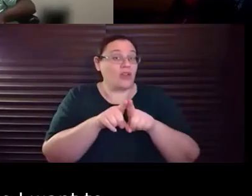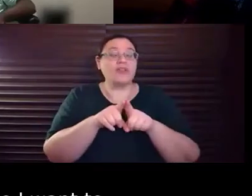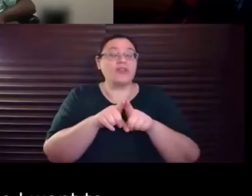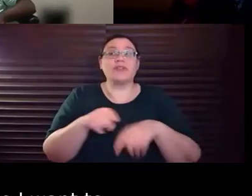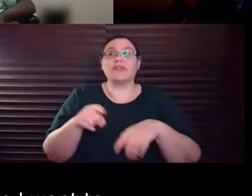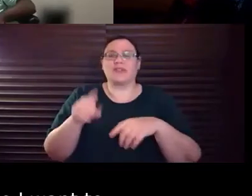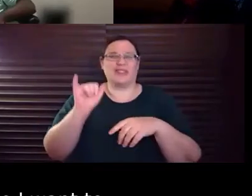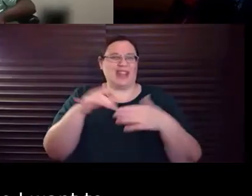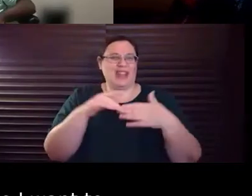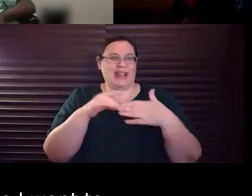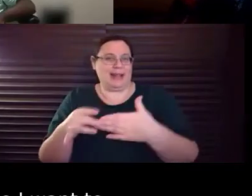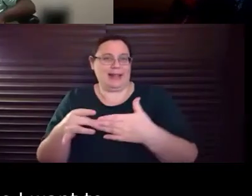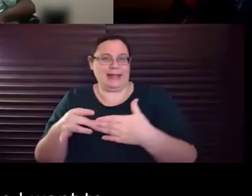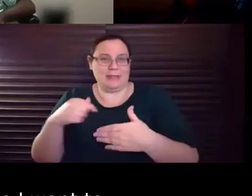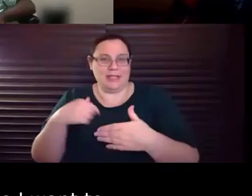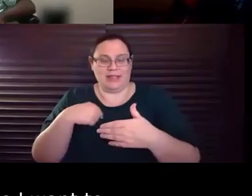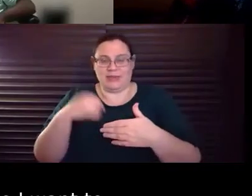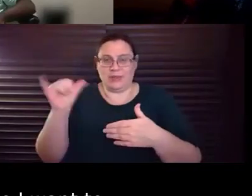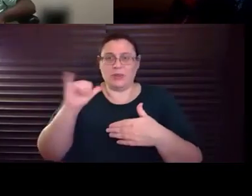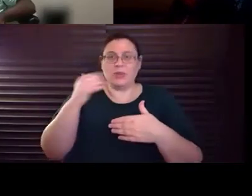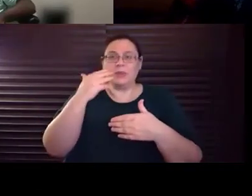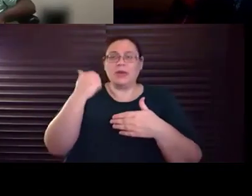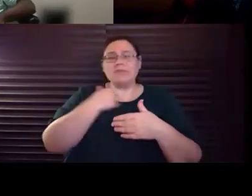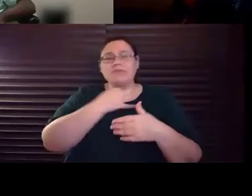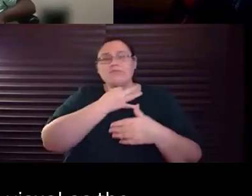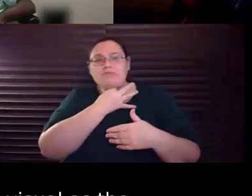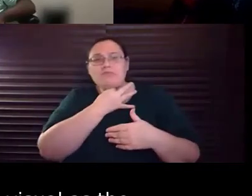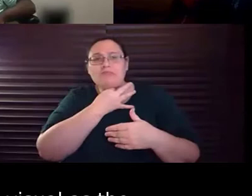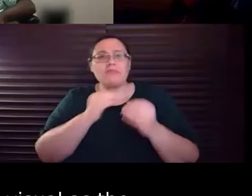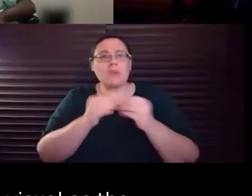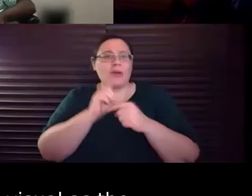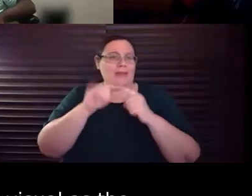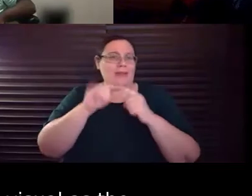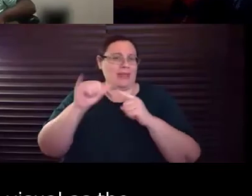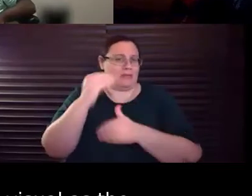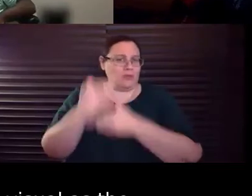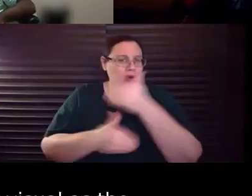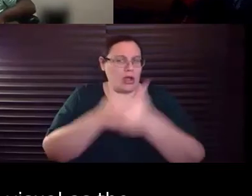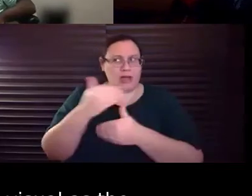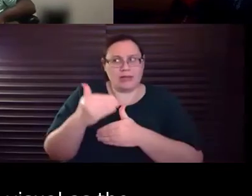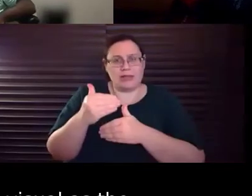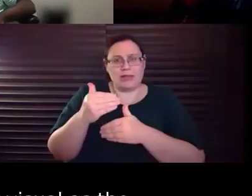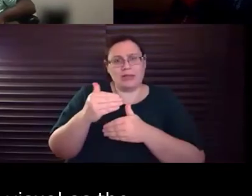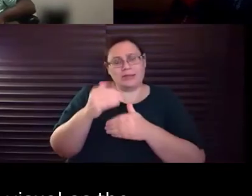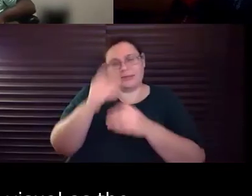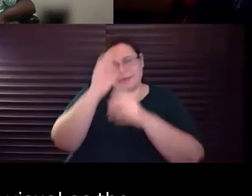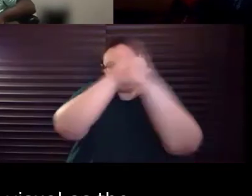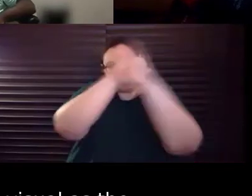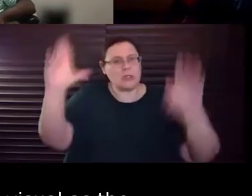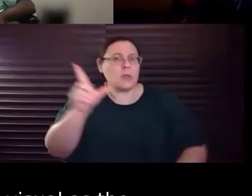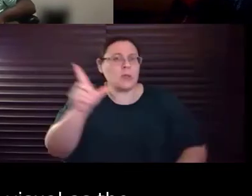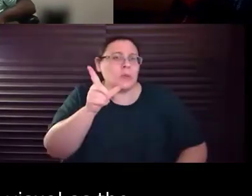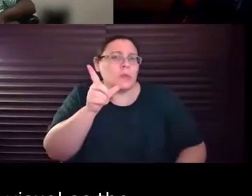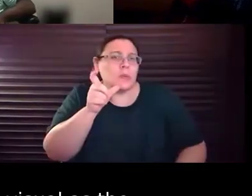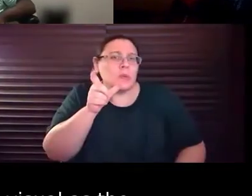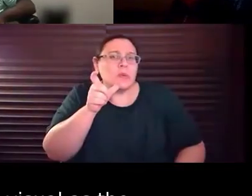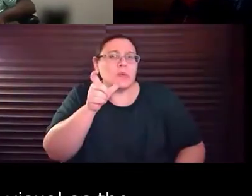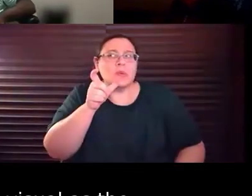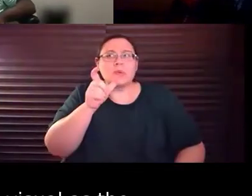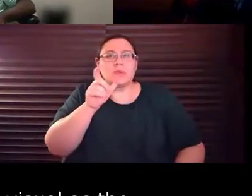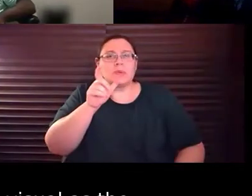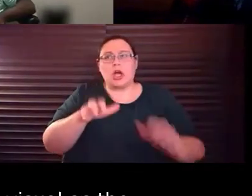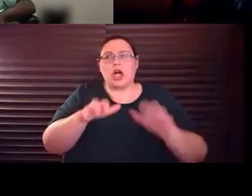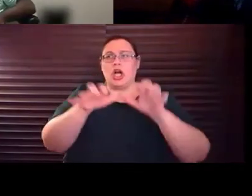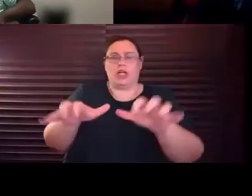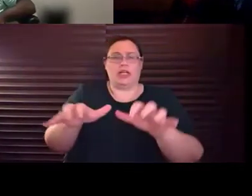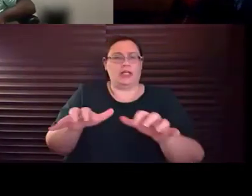leads me to, because I want to know a little bit more about this process. Like, who did you visualize as the audience when you